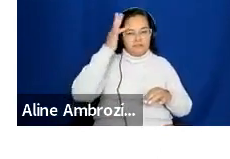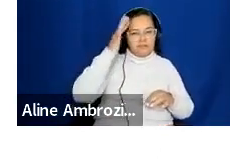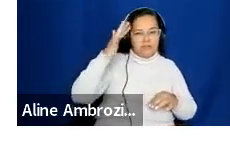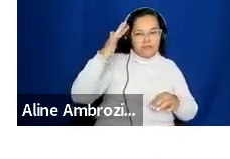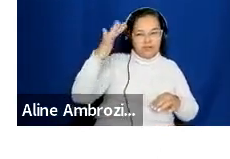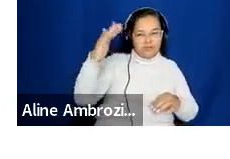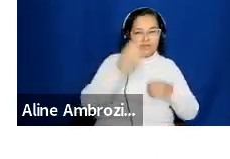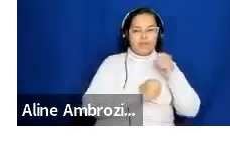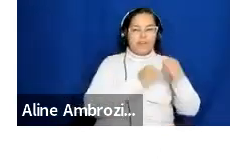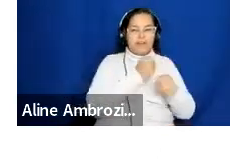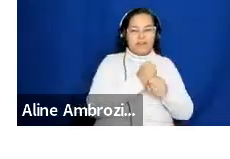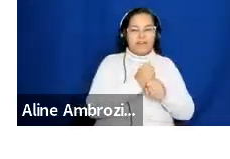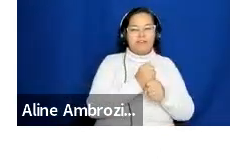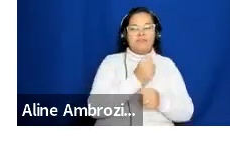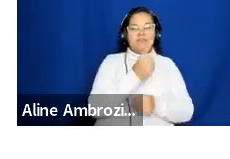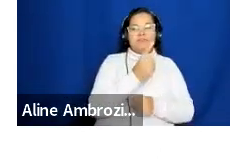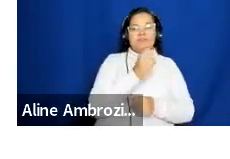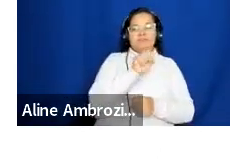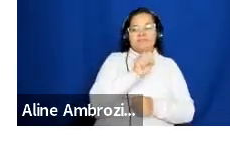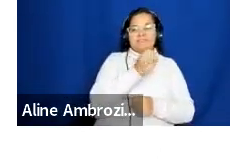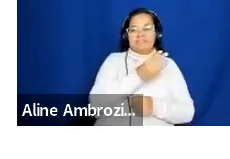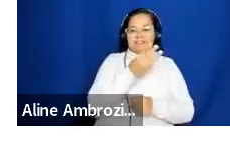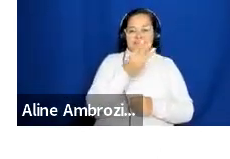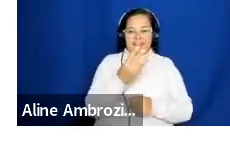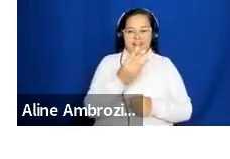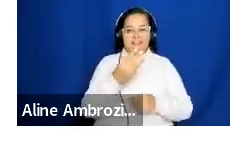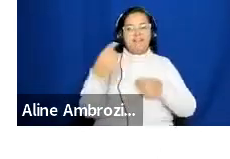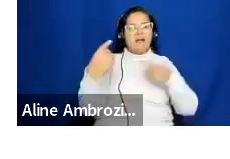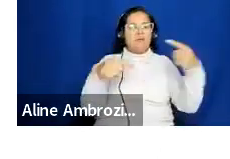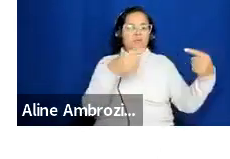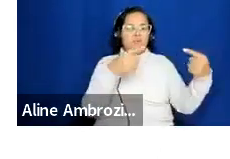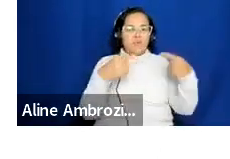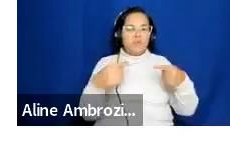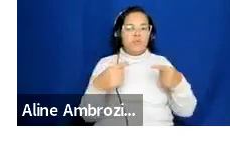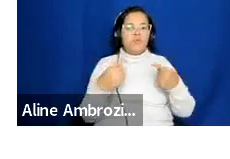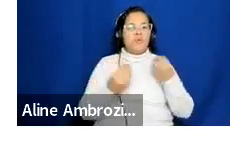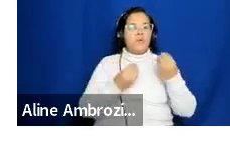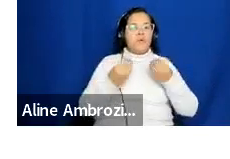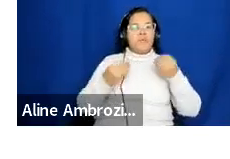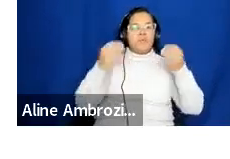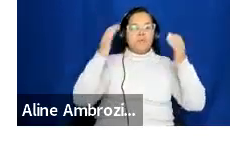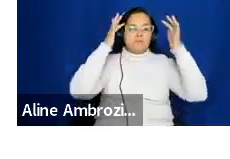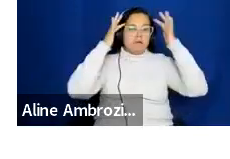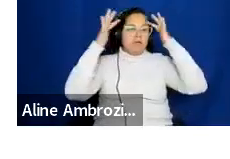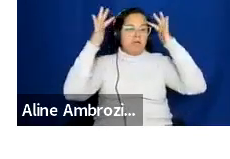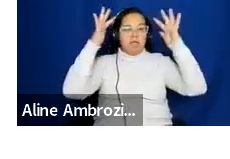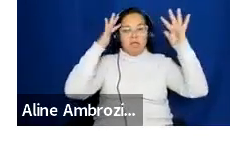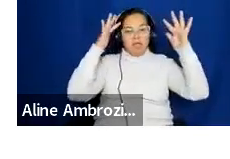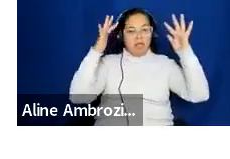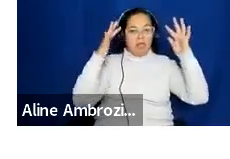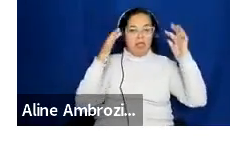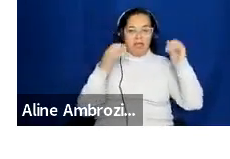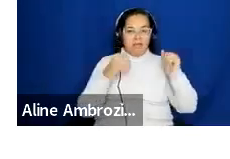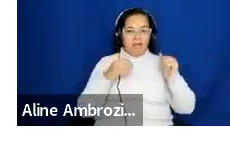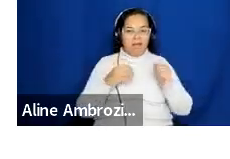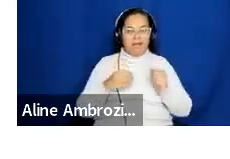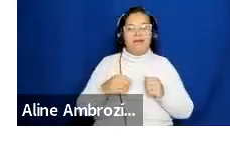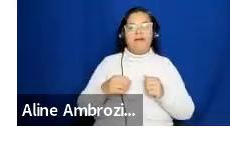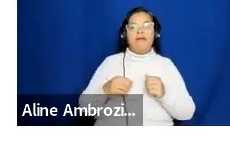1833, where he discusses alienation, the state, democracy, and human nature, amongst other